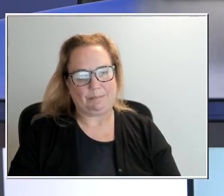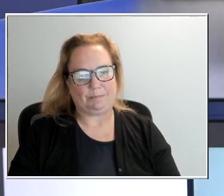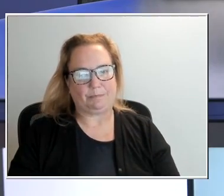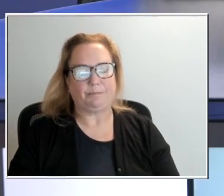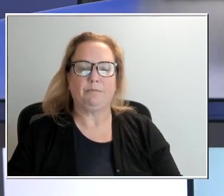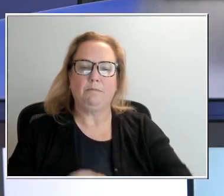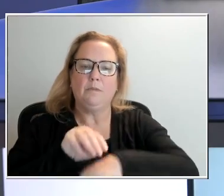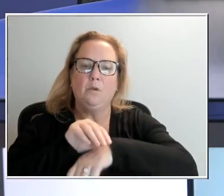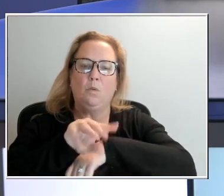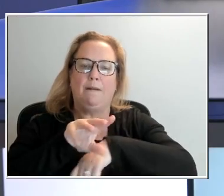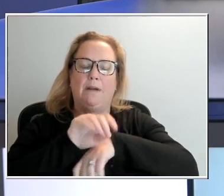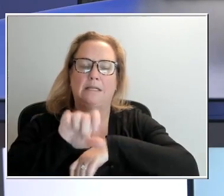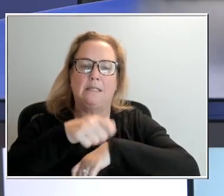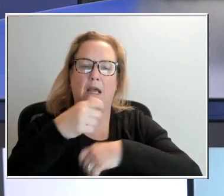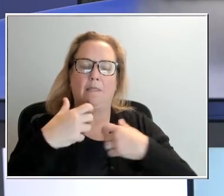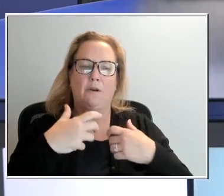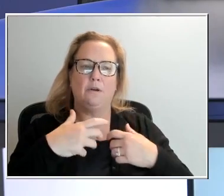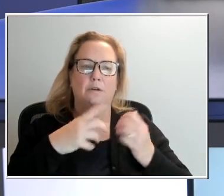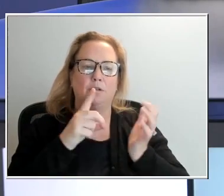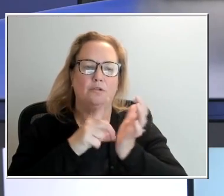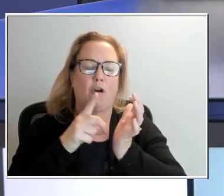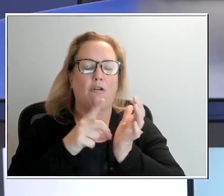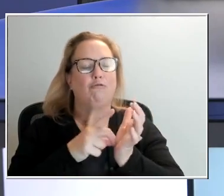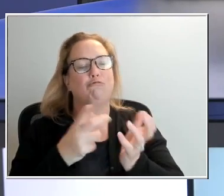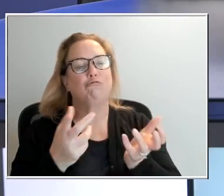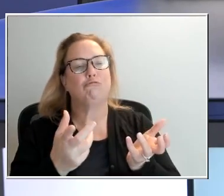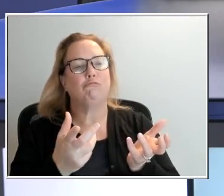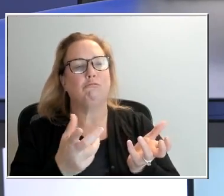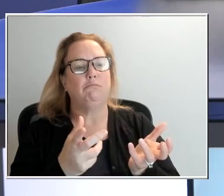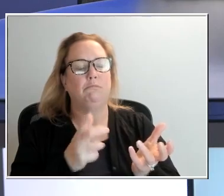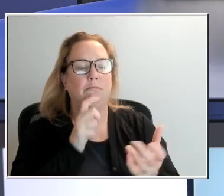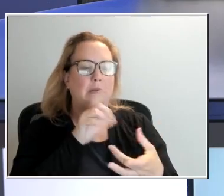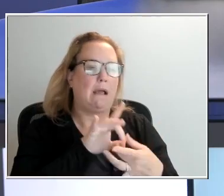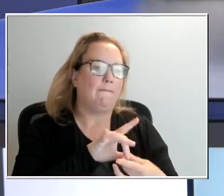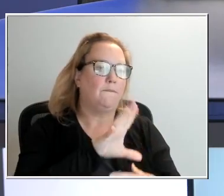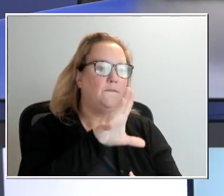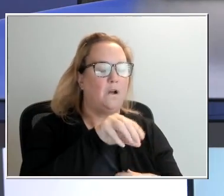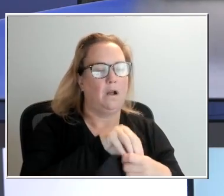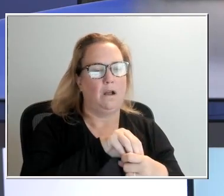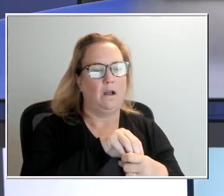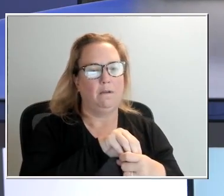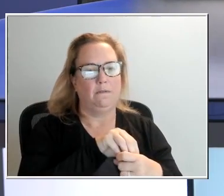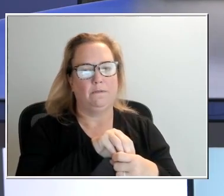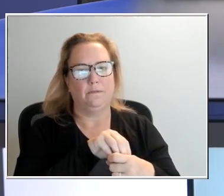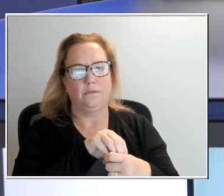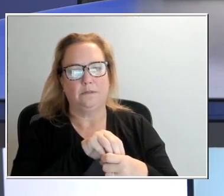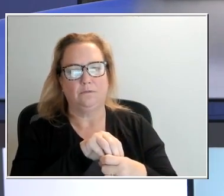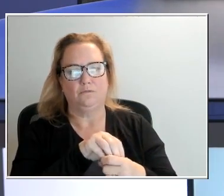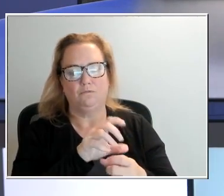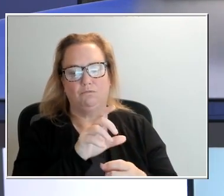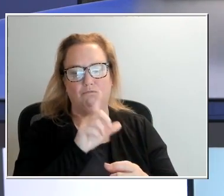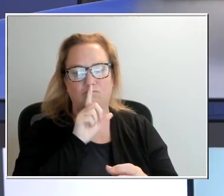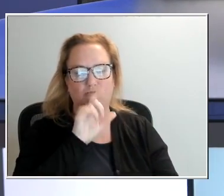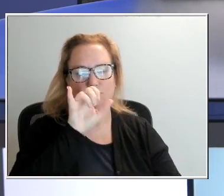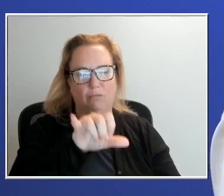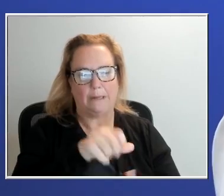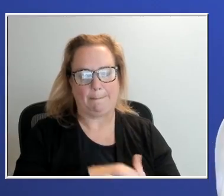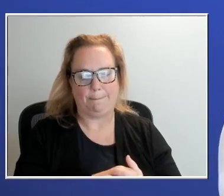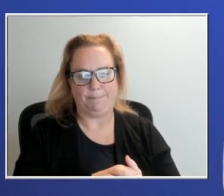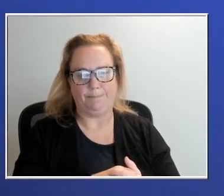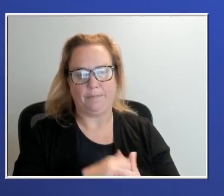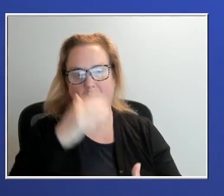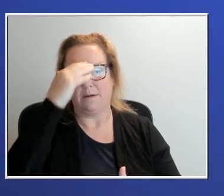to other healthcare providers that might be practicing and not directly involved in transplant nephrology like yourself? Yeah, so knowing the